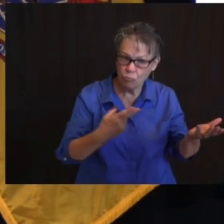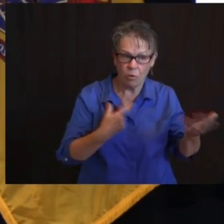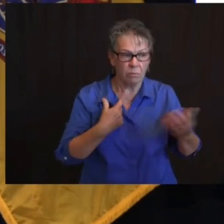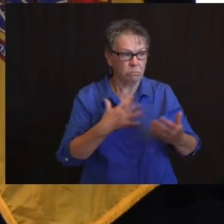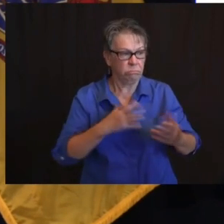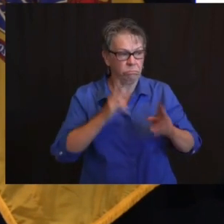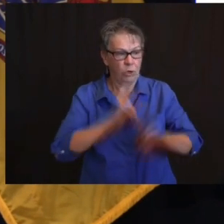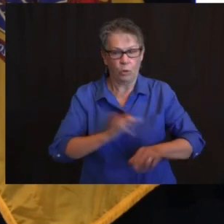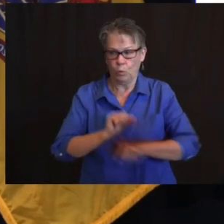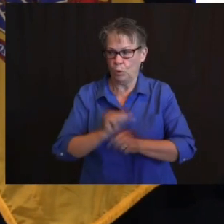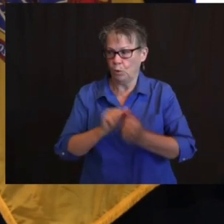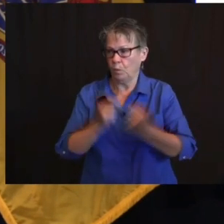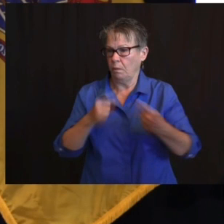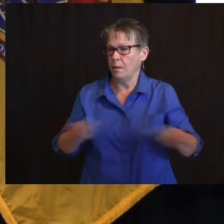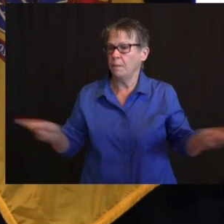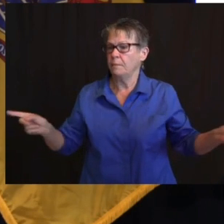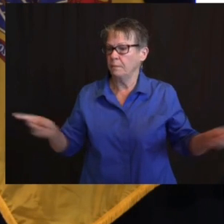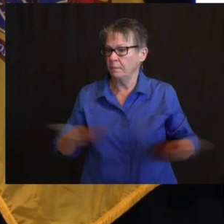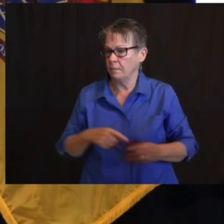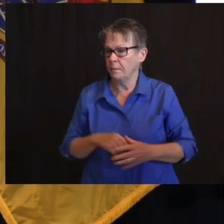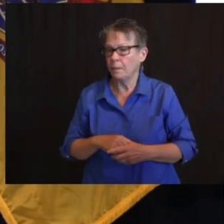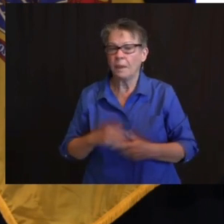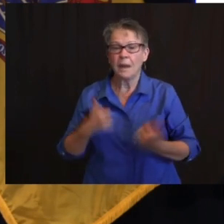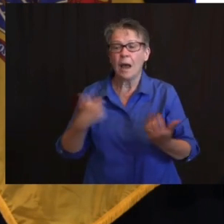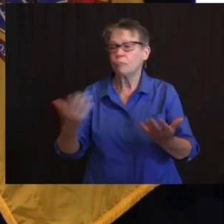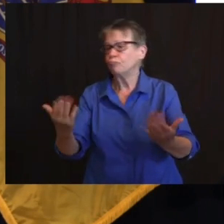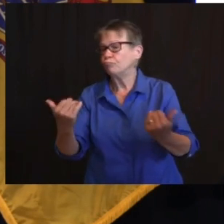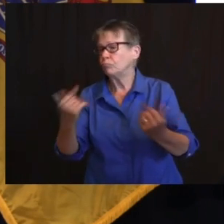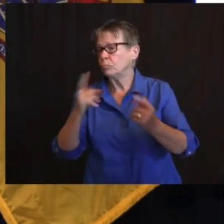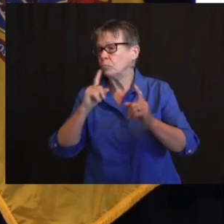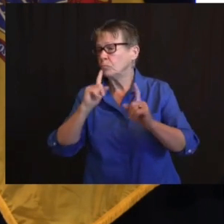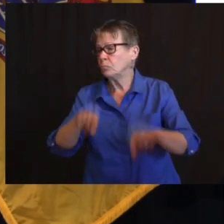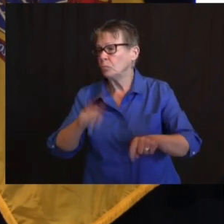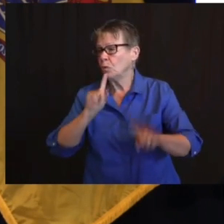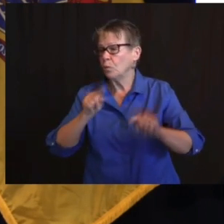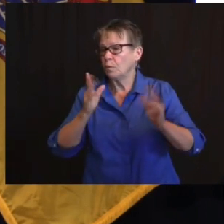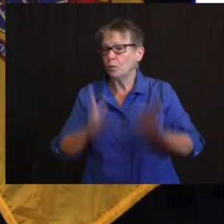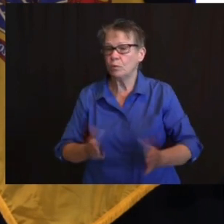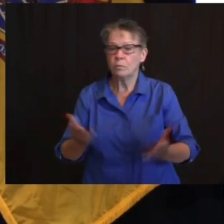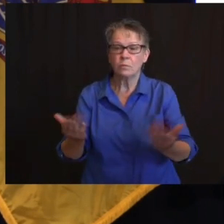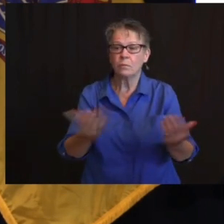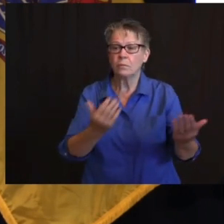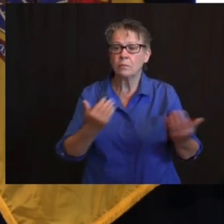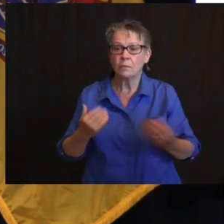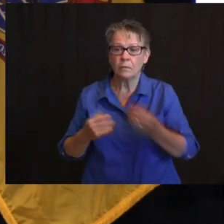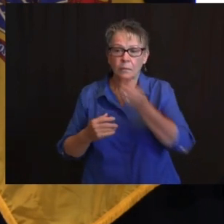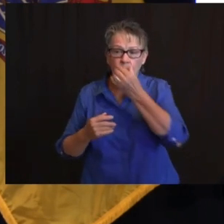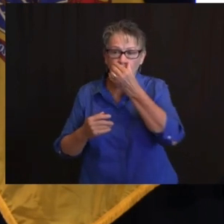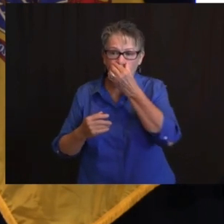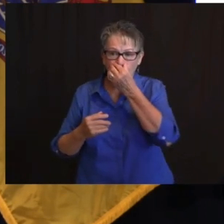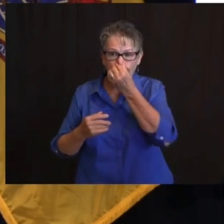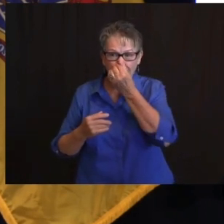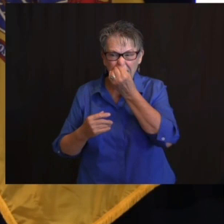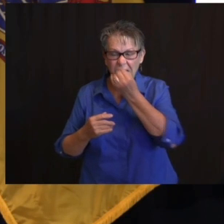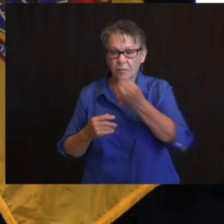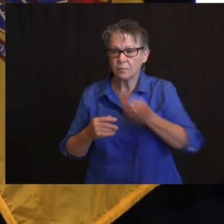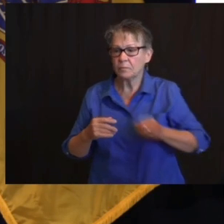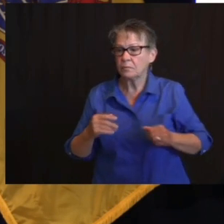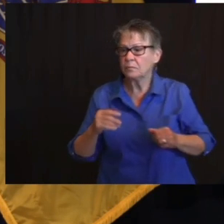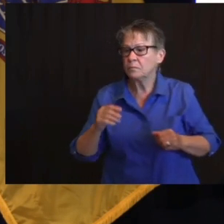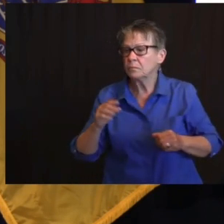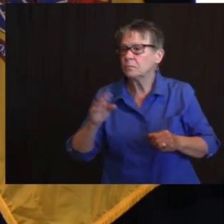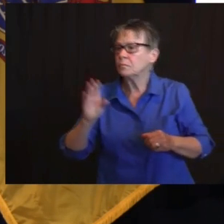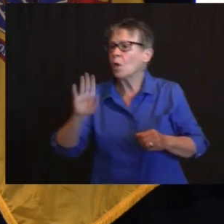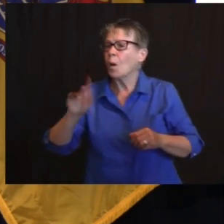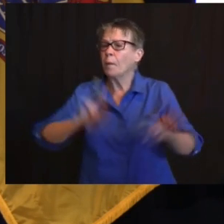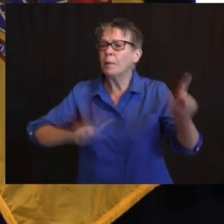Thank you to everyone who has been protesting now, and the tens of thousands that have been doing it so responsibly and so peacefully.